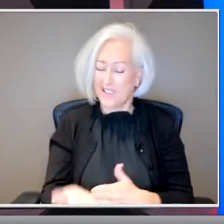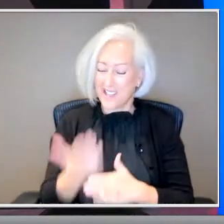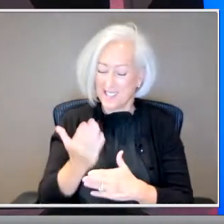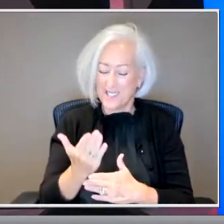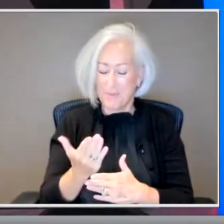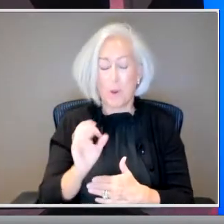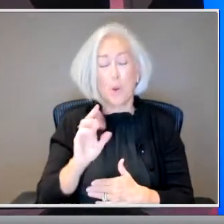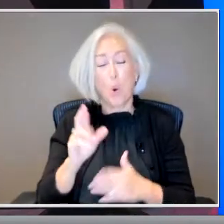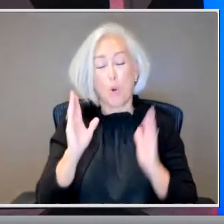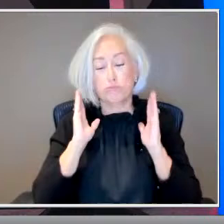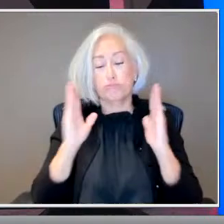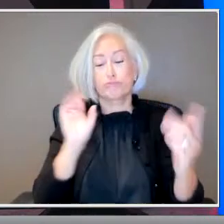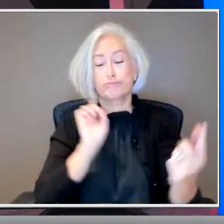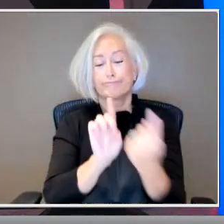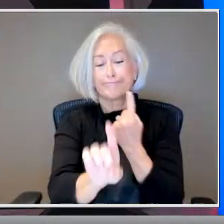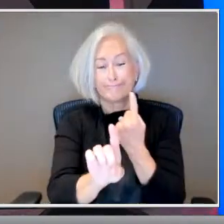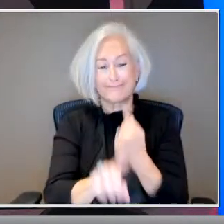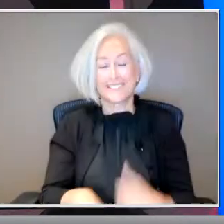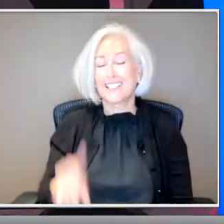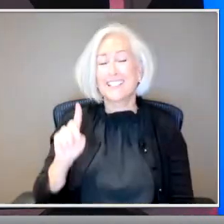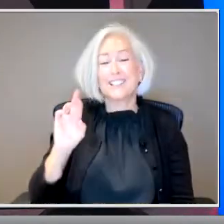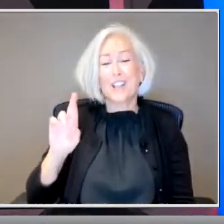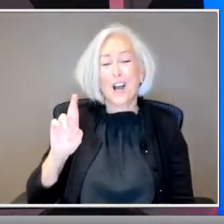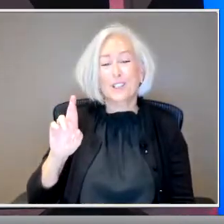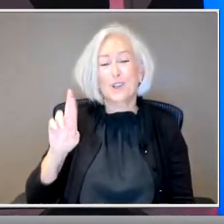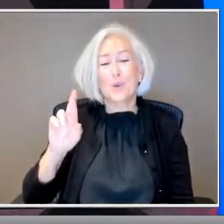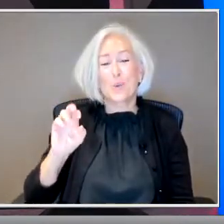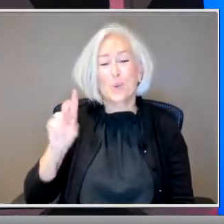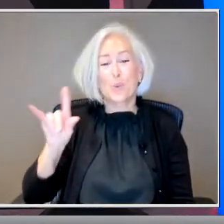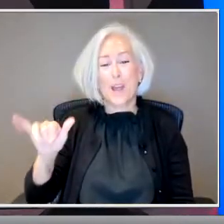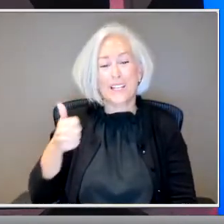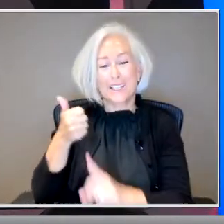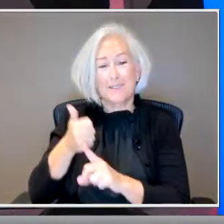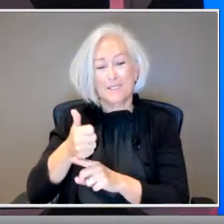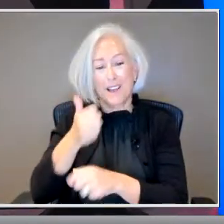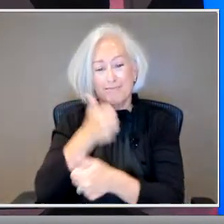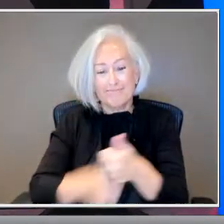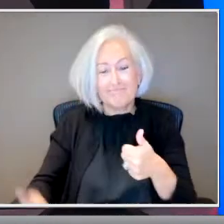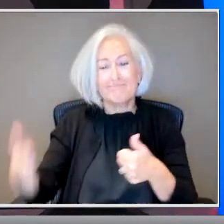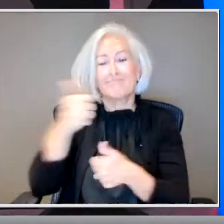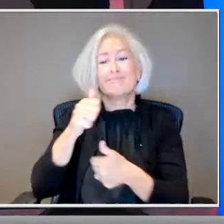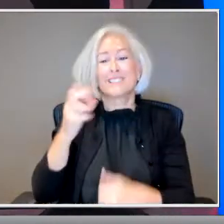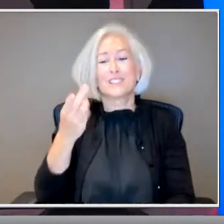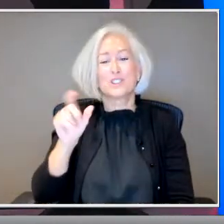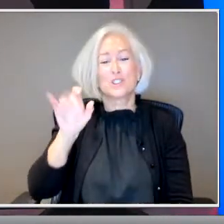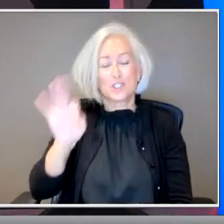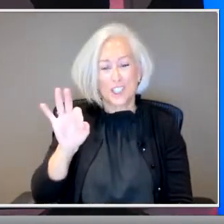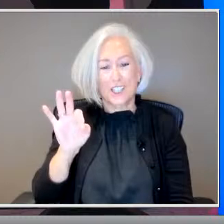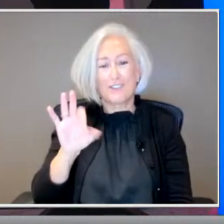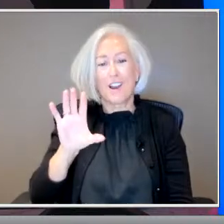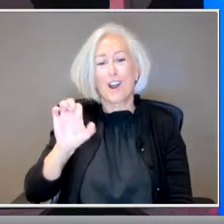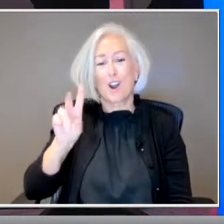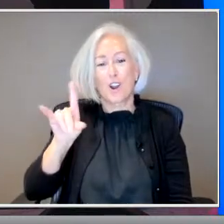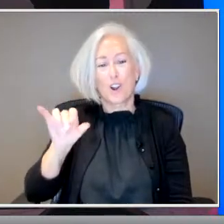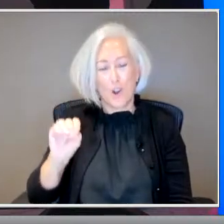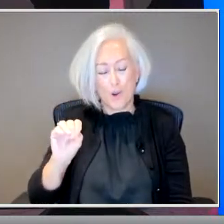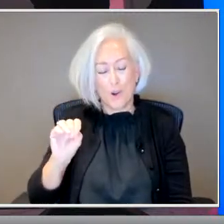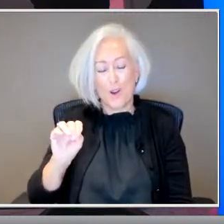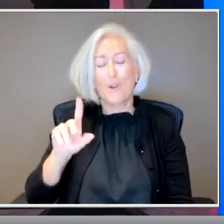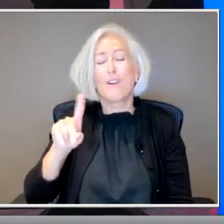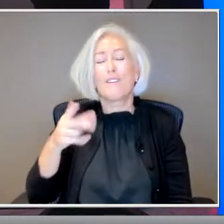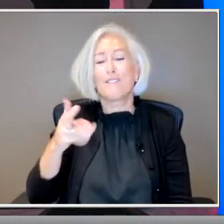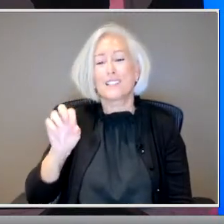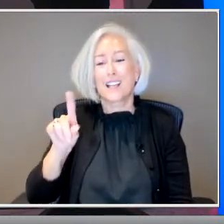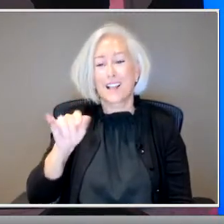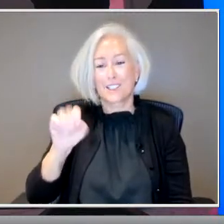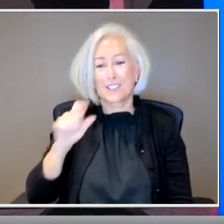Madhu Reddy. Dr. Reddy is the chief cardio electrophysiologist here at the health system. Mike, how are you feeling